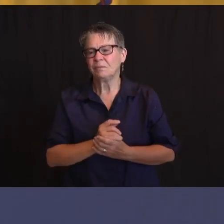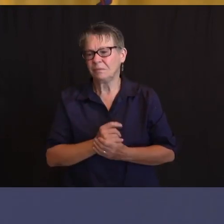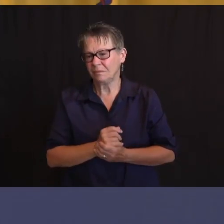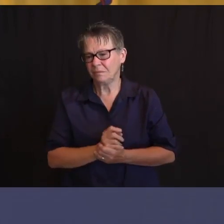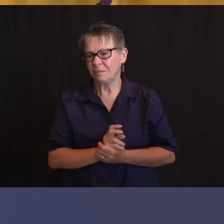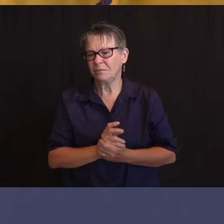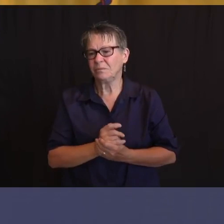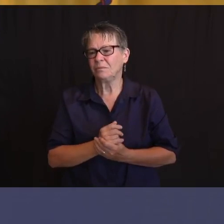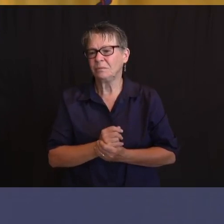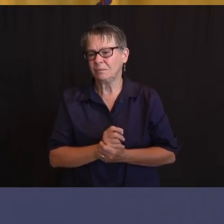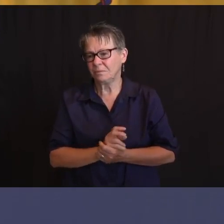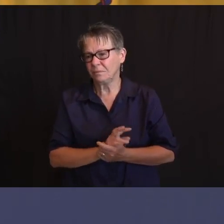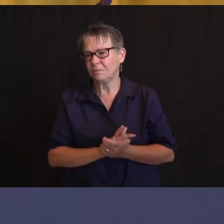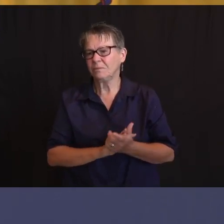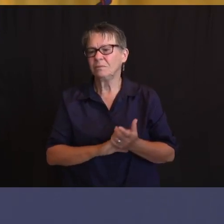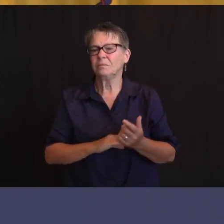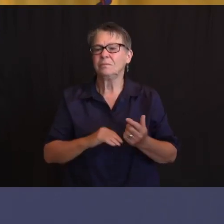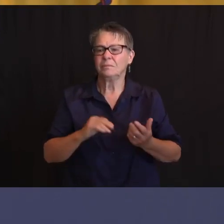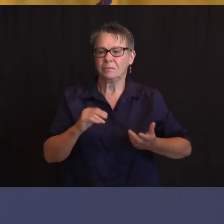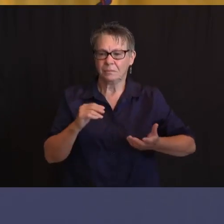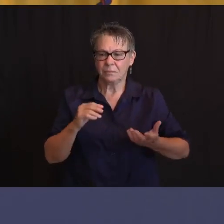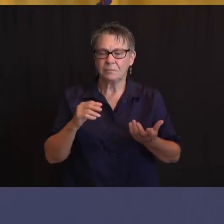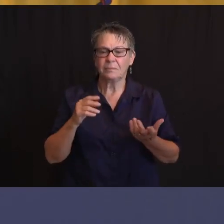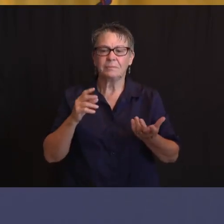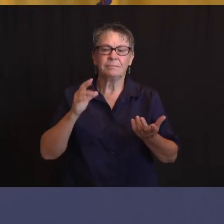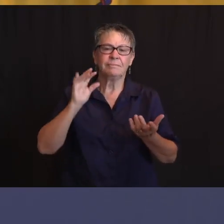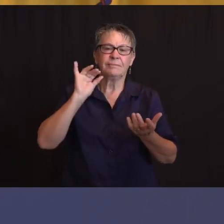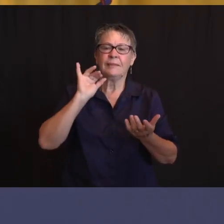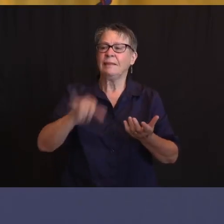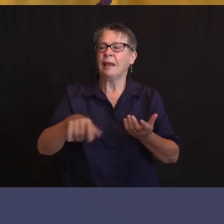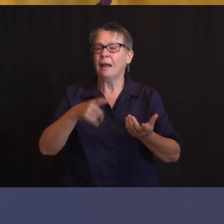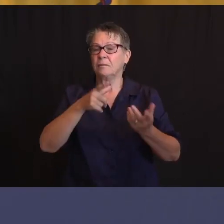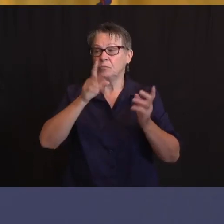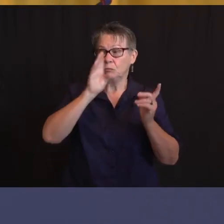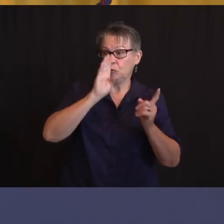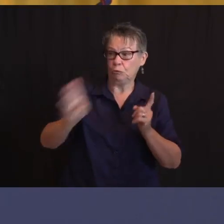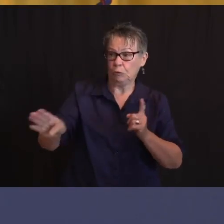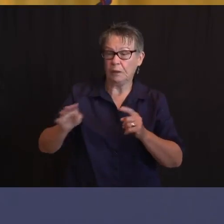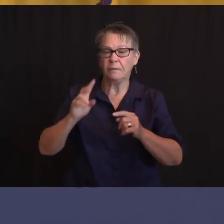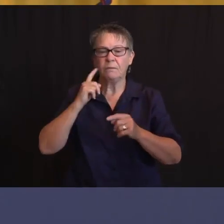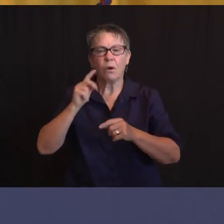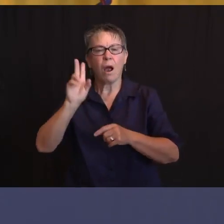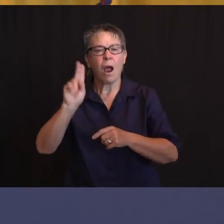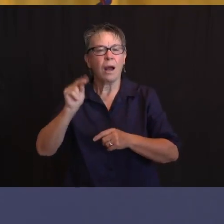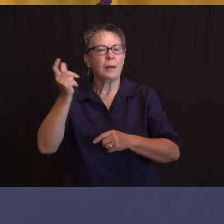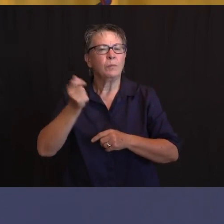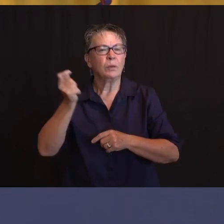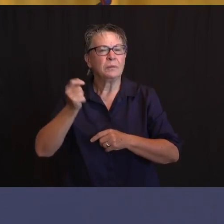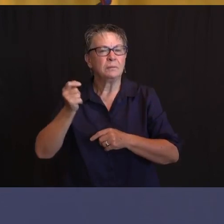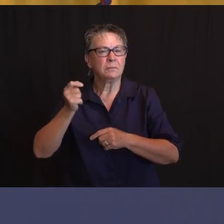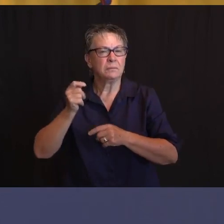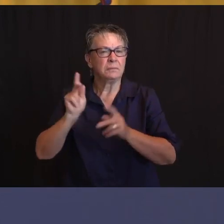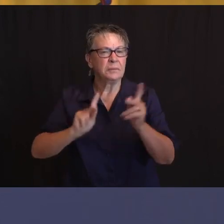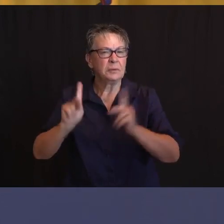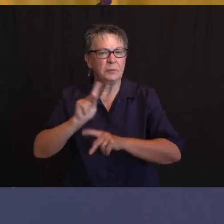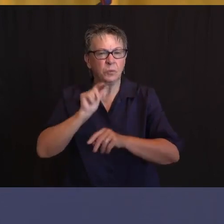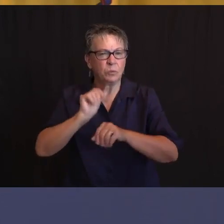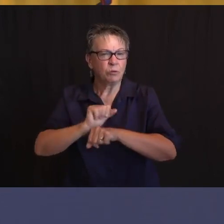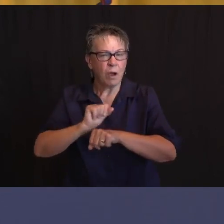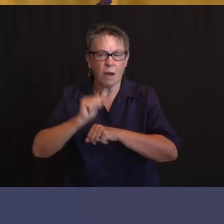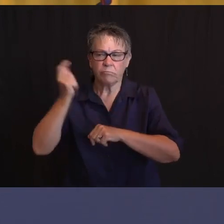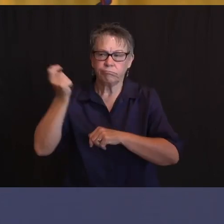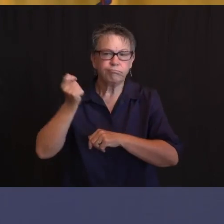try to interpret through an executive order. We desperately need small business help, restaurants we've talked about time and